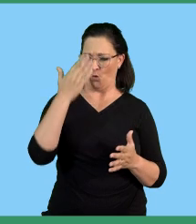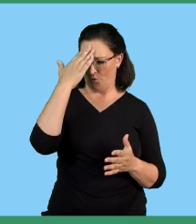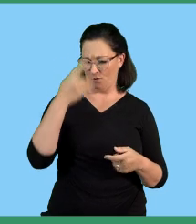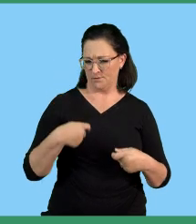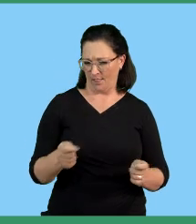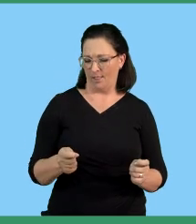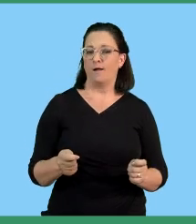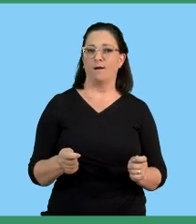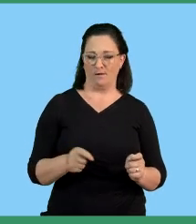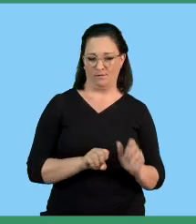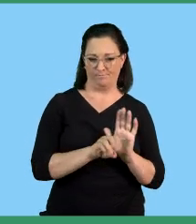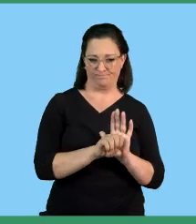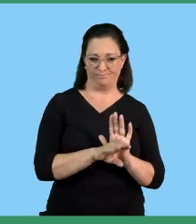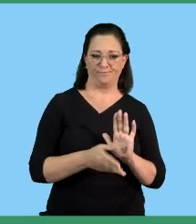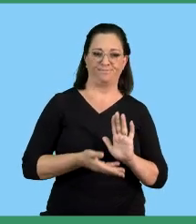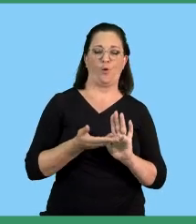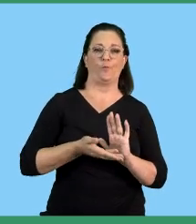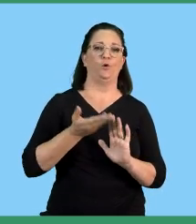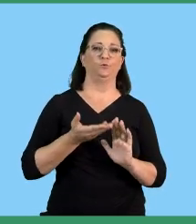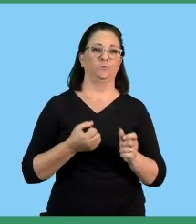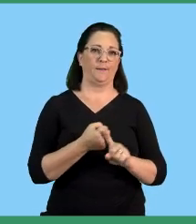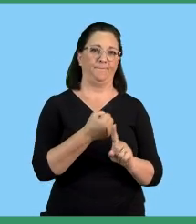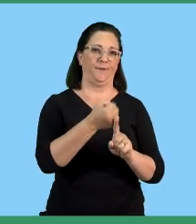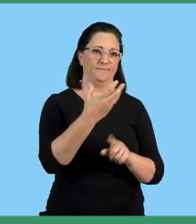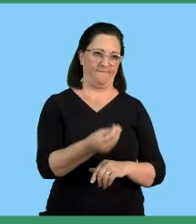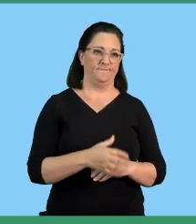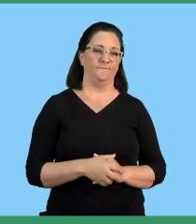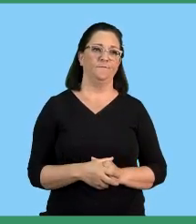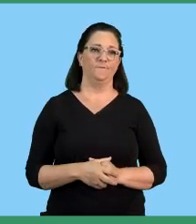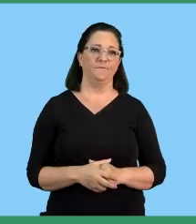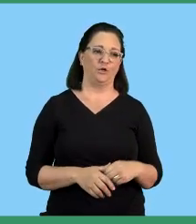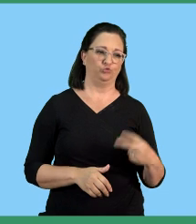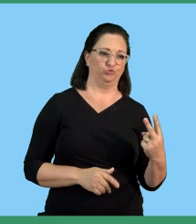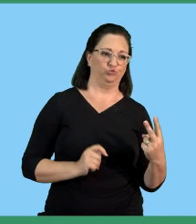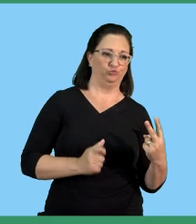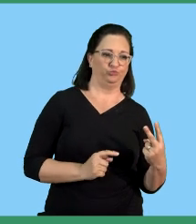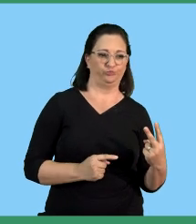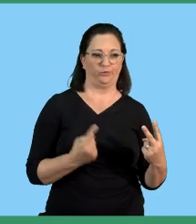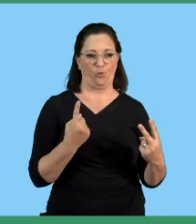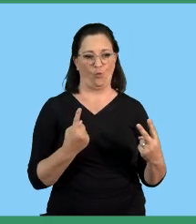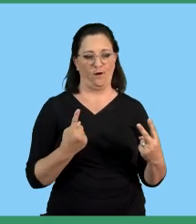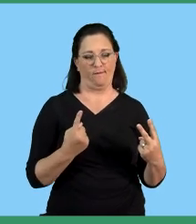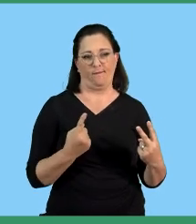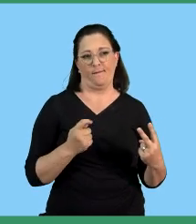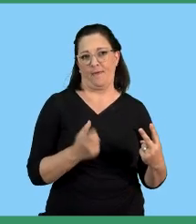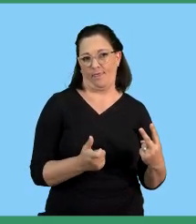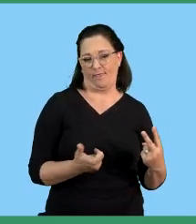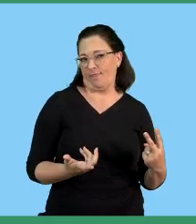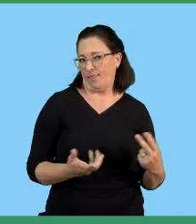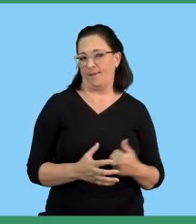know that we've got sales? By having those promotional campaigns. Buy 2 for the price of 1, something like